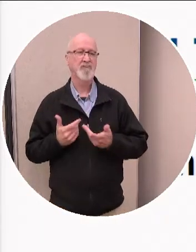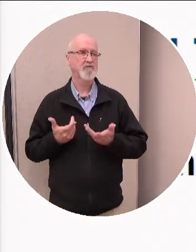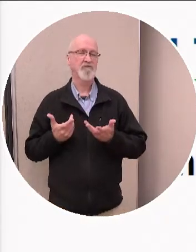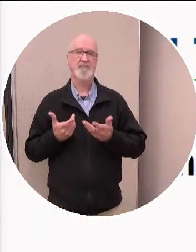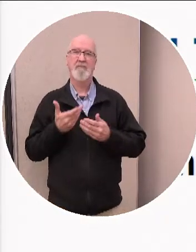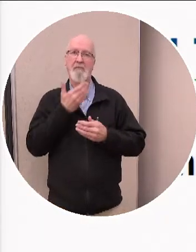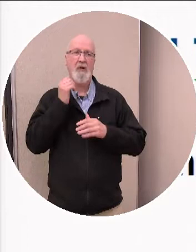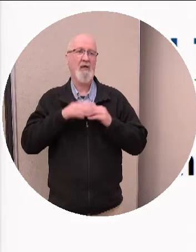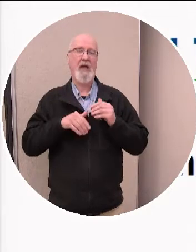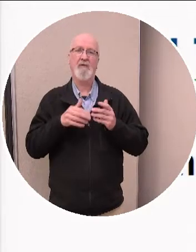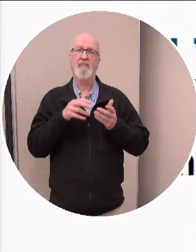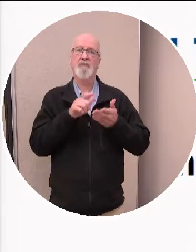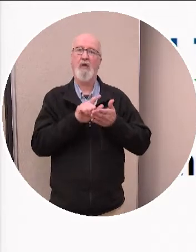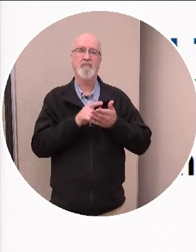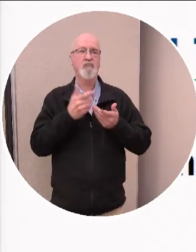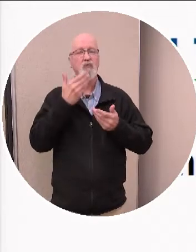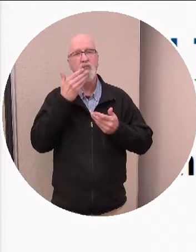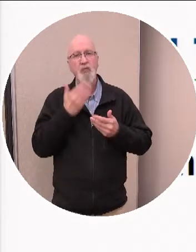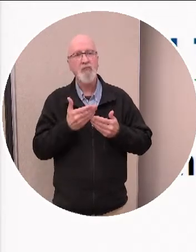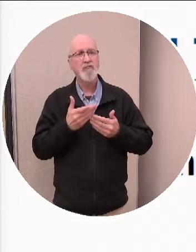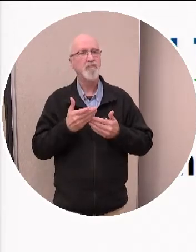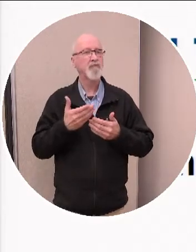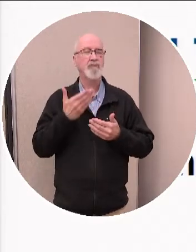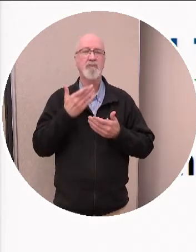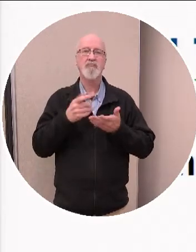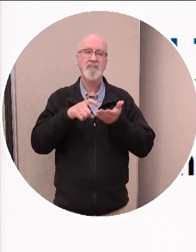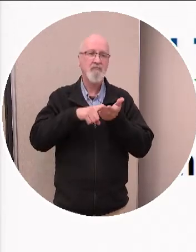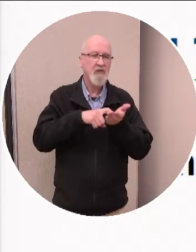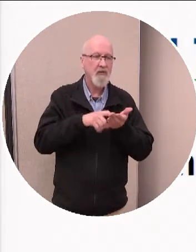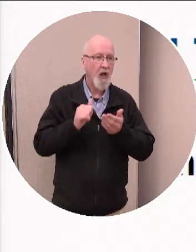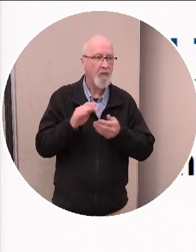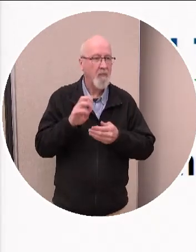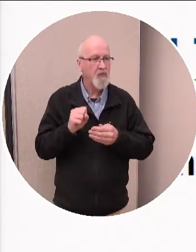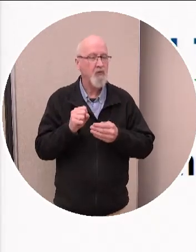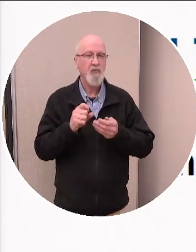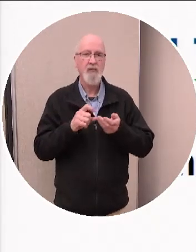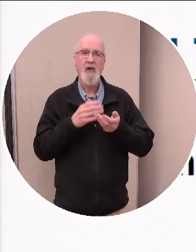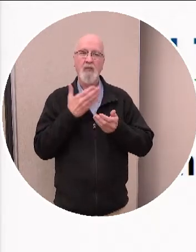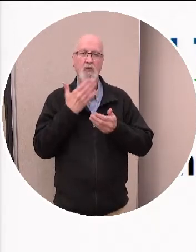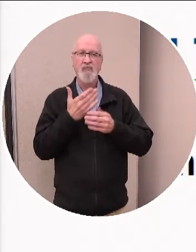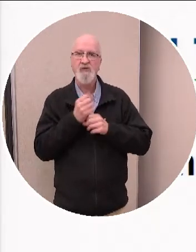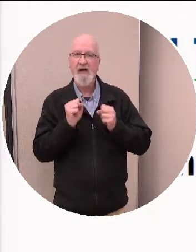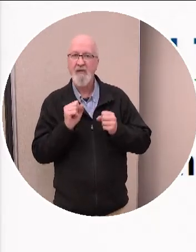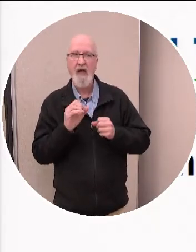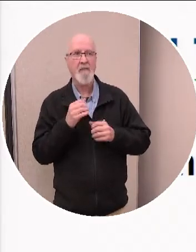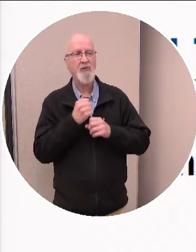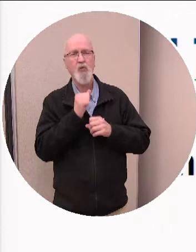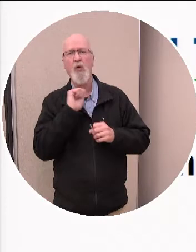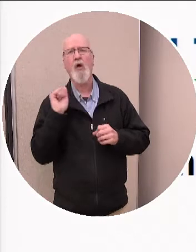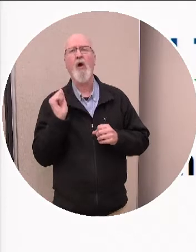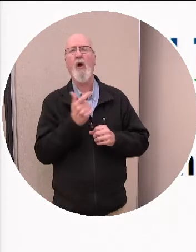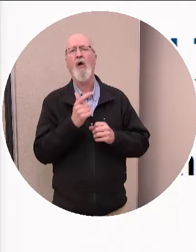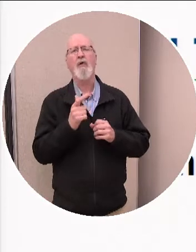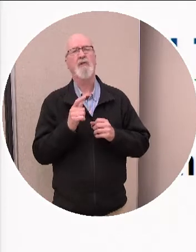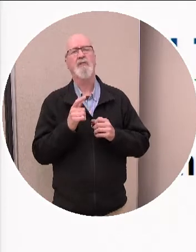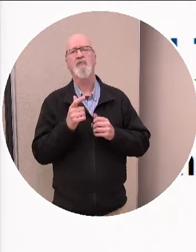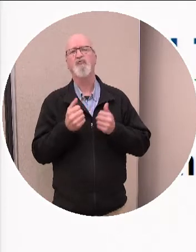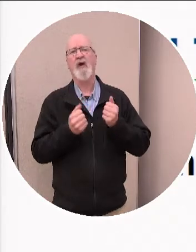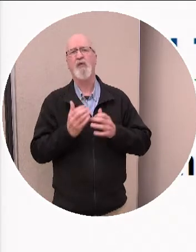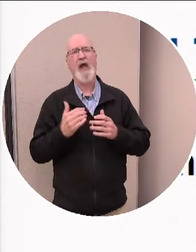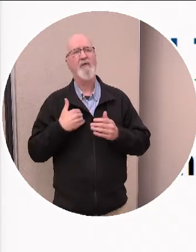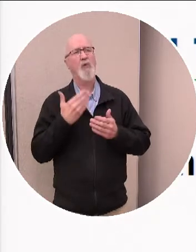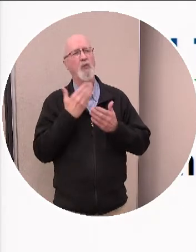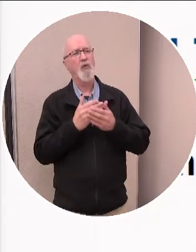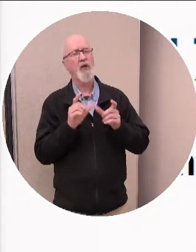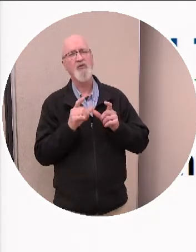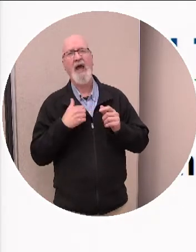buses, top-notch preventative maintenance program, and a number of actions to ensure all drivers are appropriately vetted and trained. In